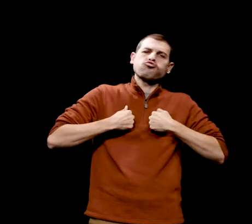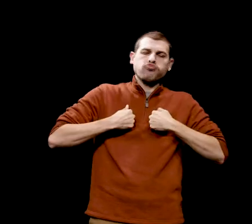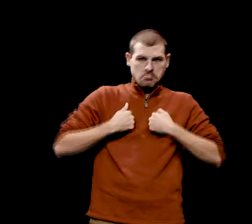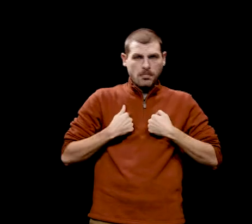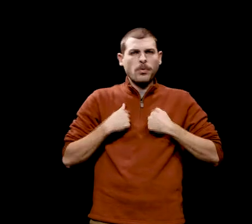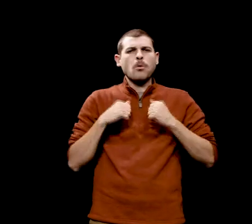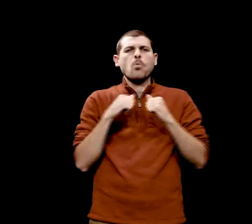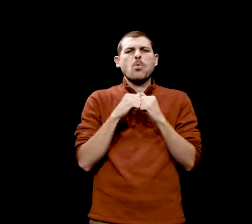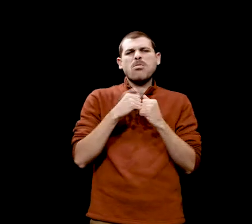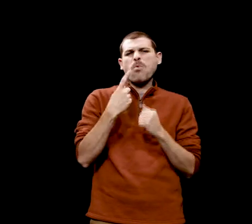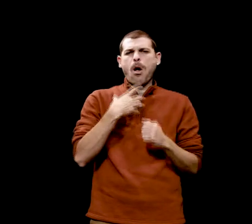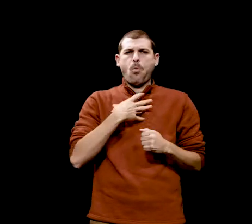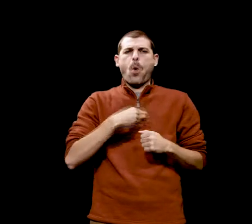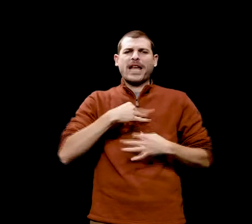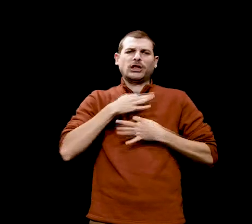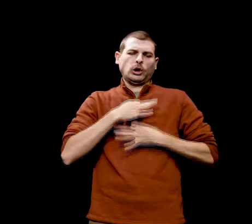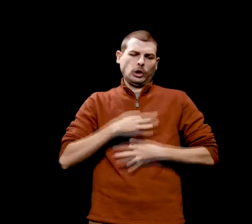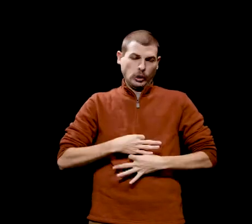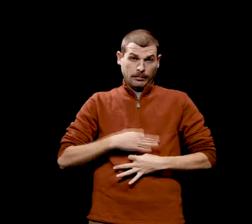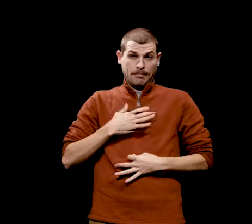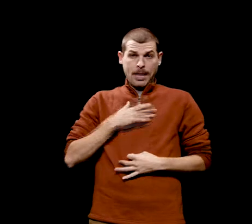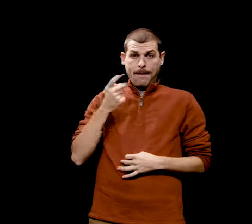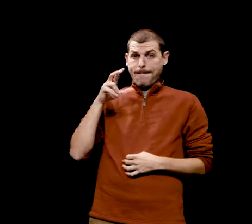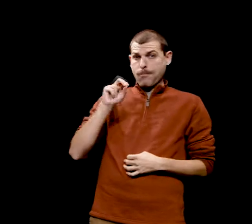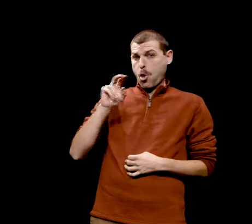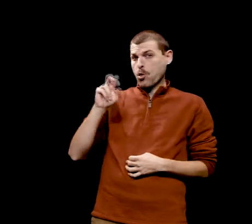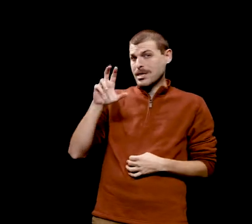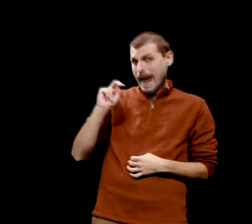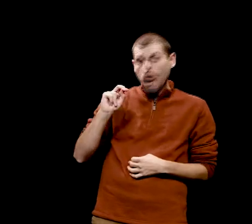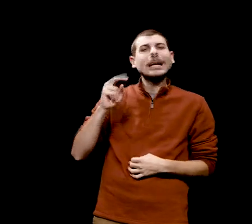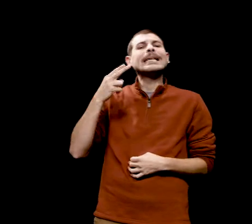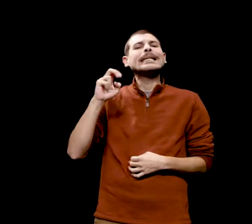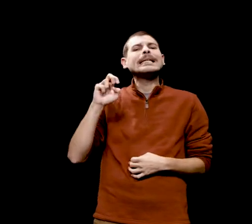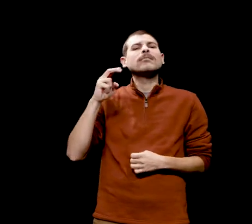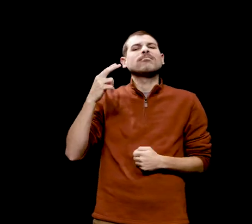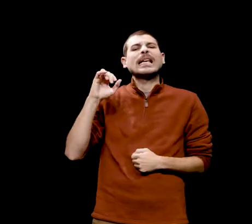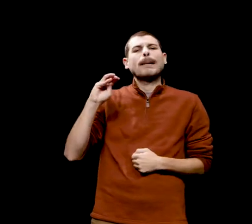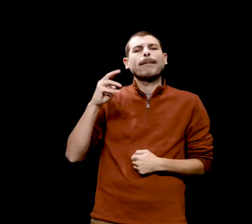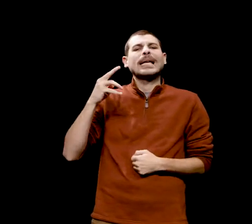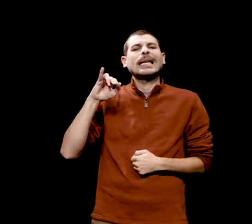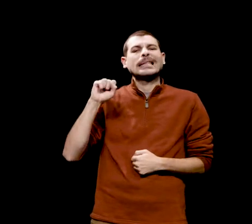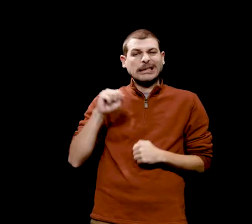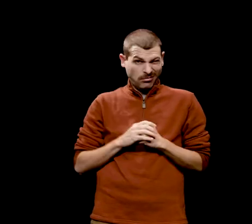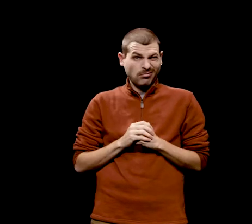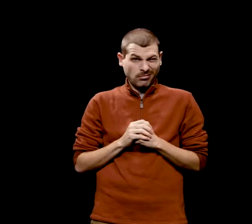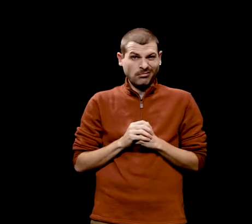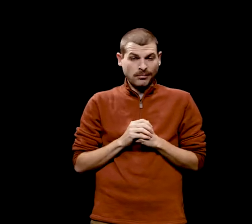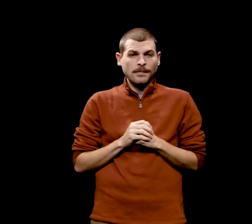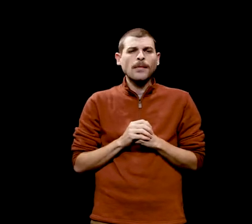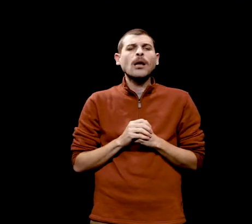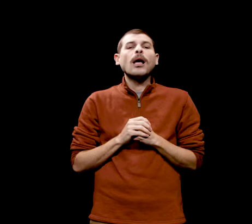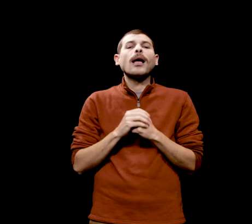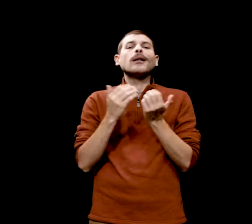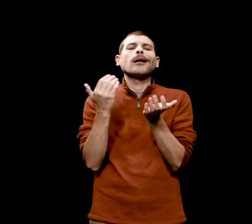an off-white shirt. My pronouns are he, him, and his. And again, I thank